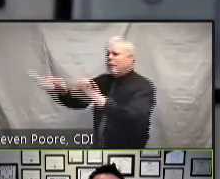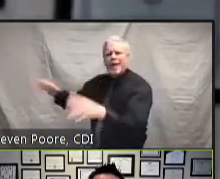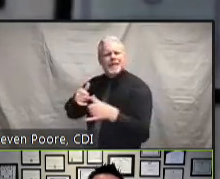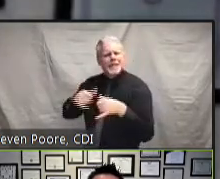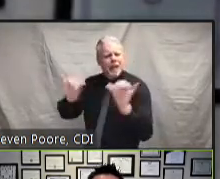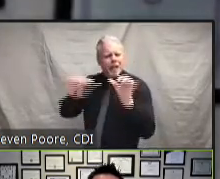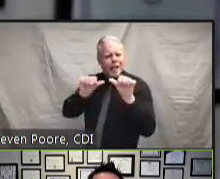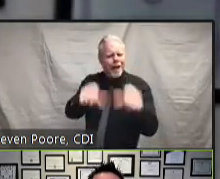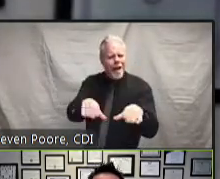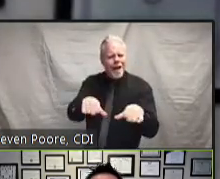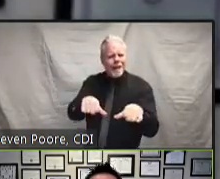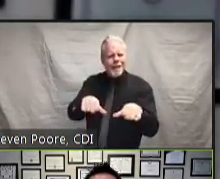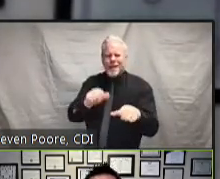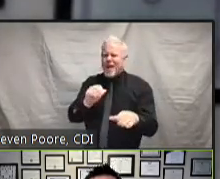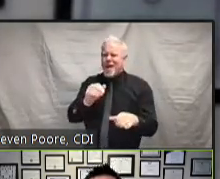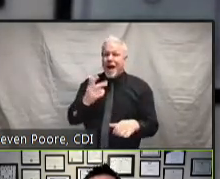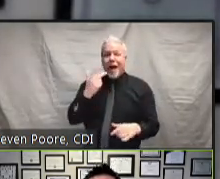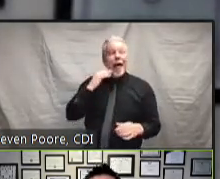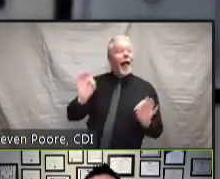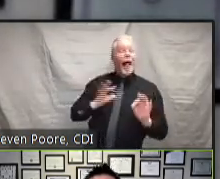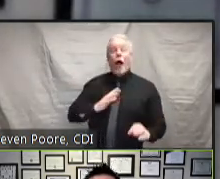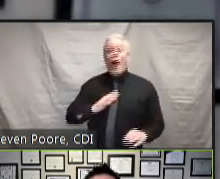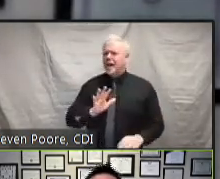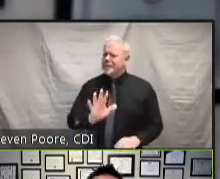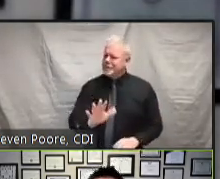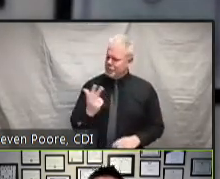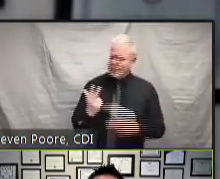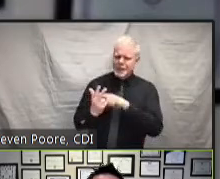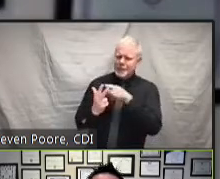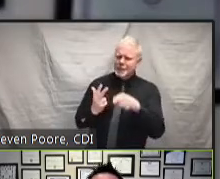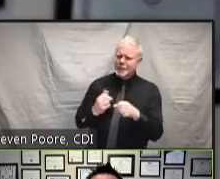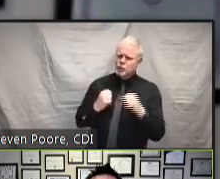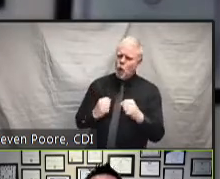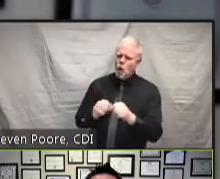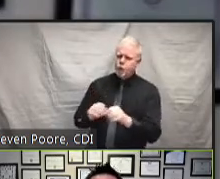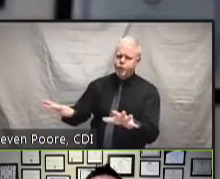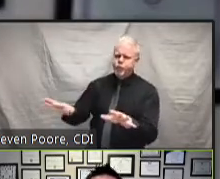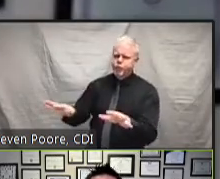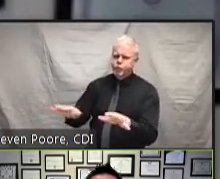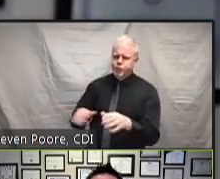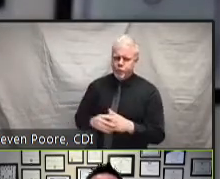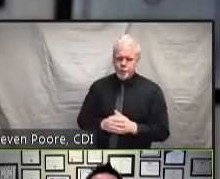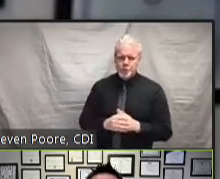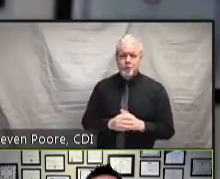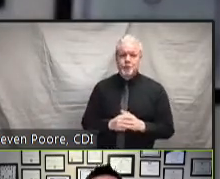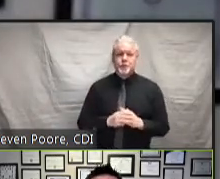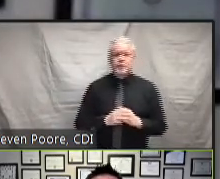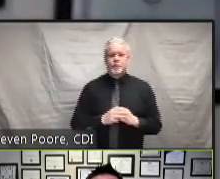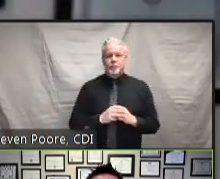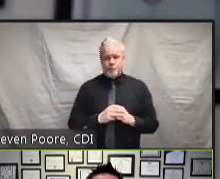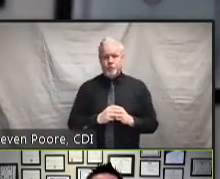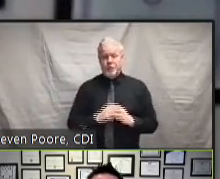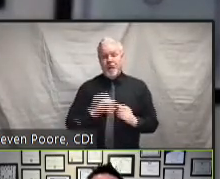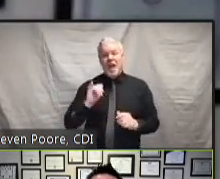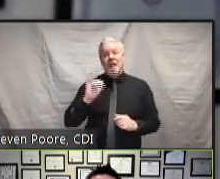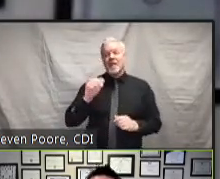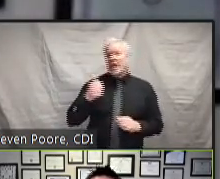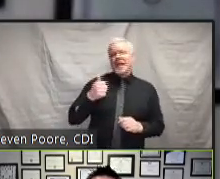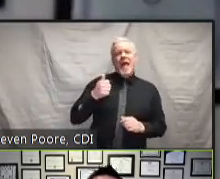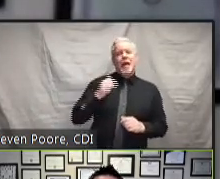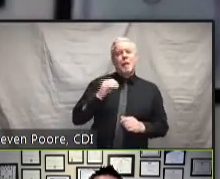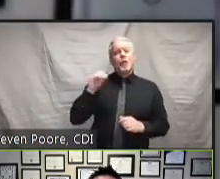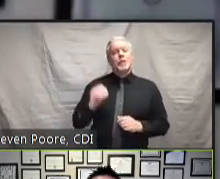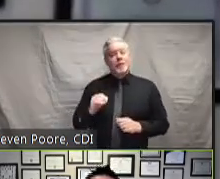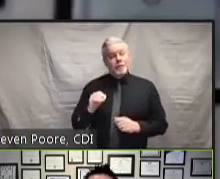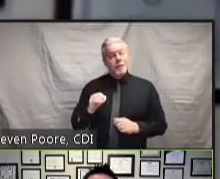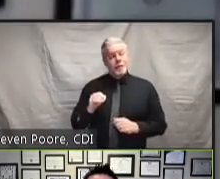rate that was almost at 10% not long ago. What I will say is that the holiday surge is behind us. We know that a lot of people gathered